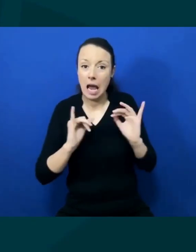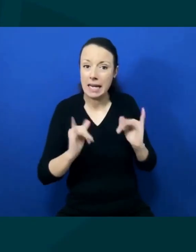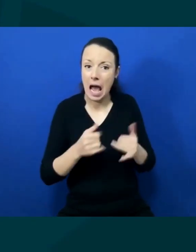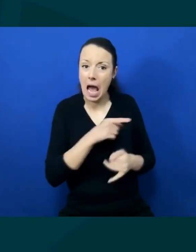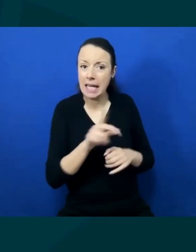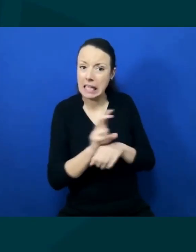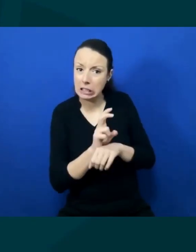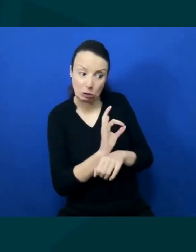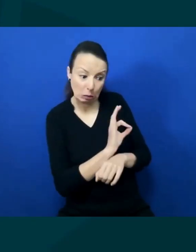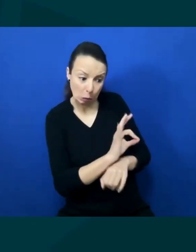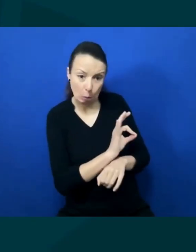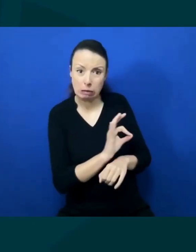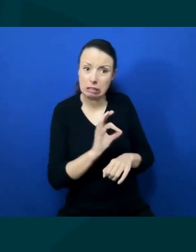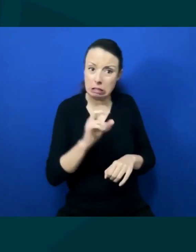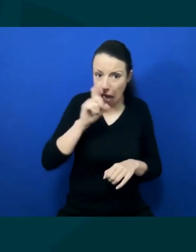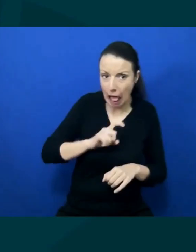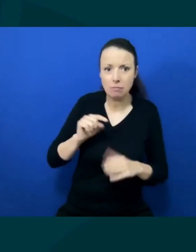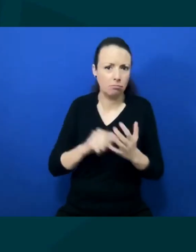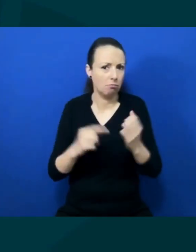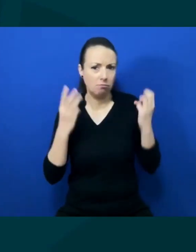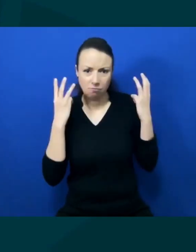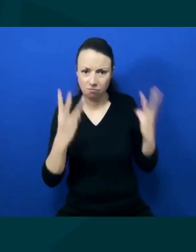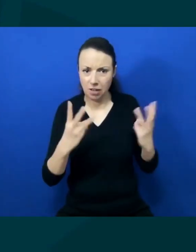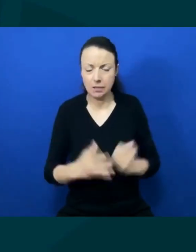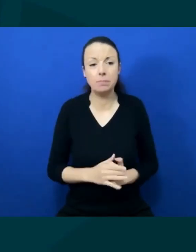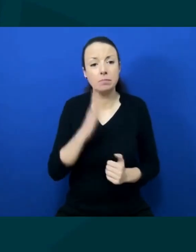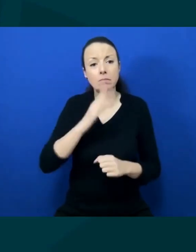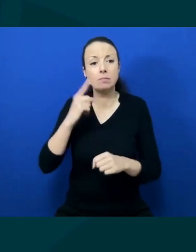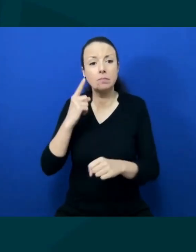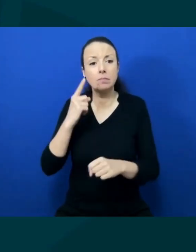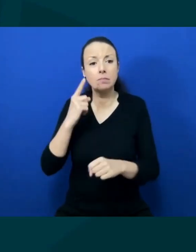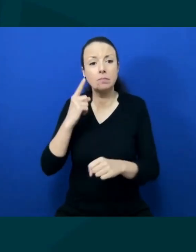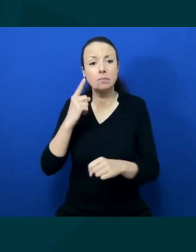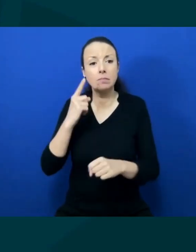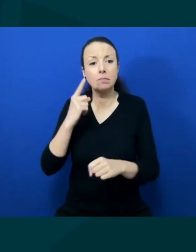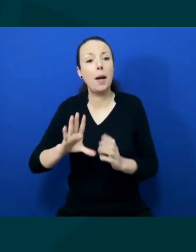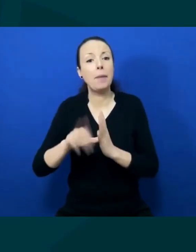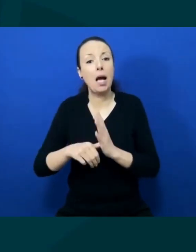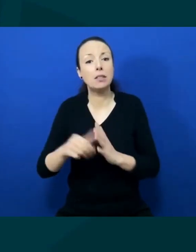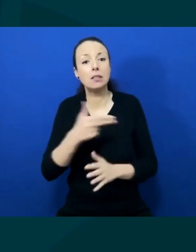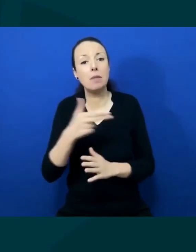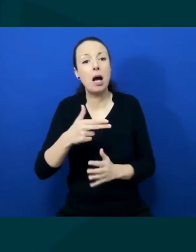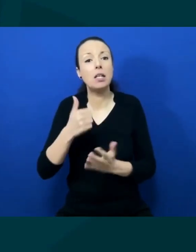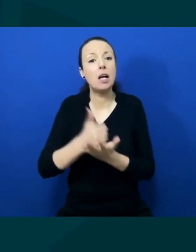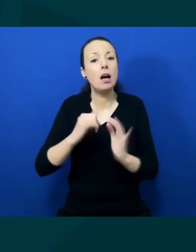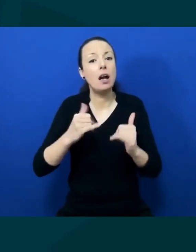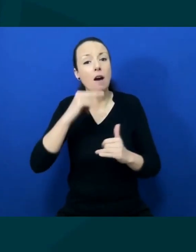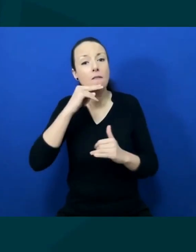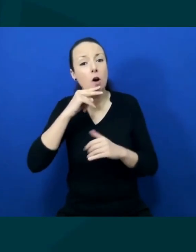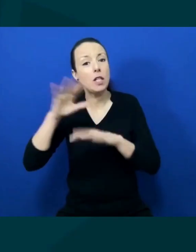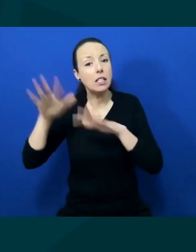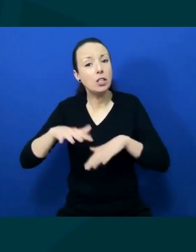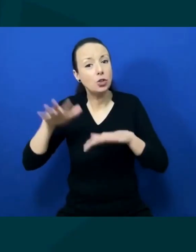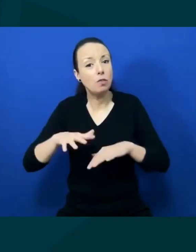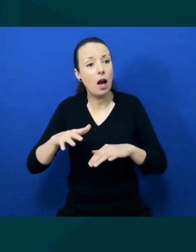So the analysis of technical state is very important. Then there was a decision at the city